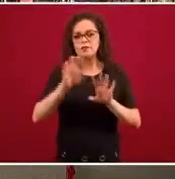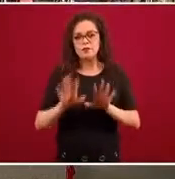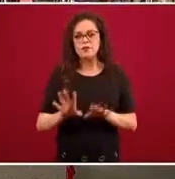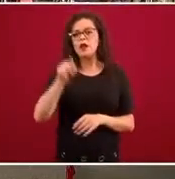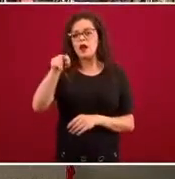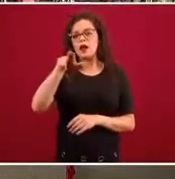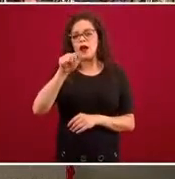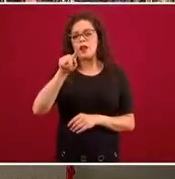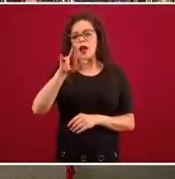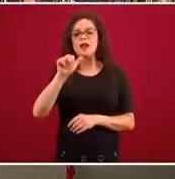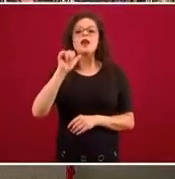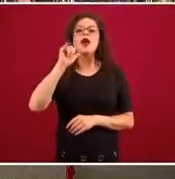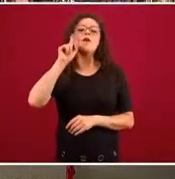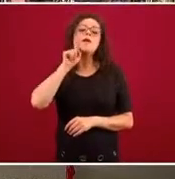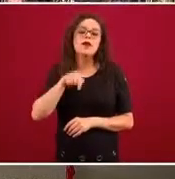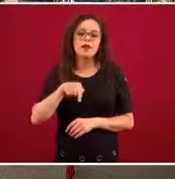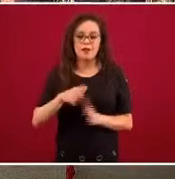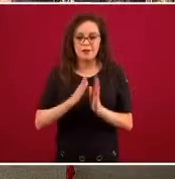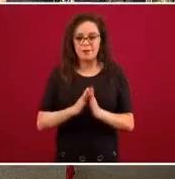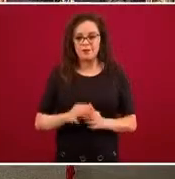you. Lisbeth